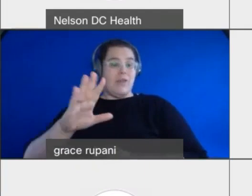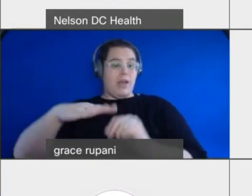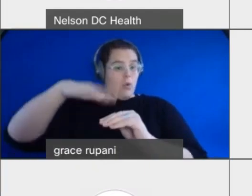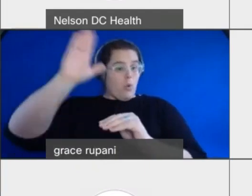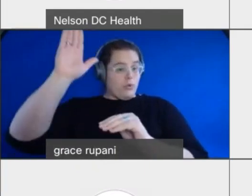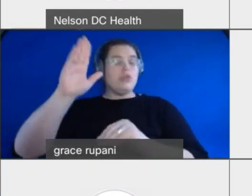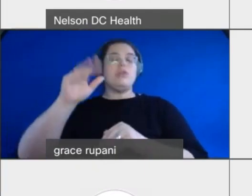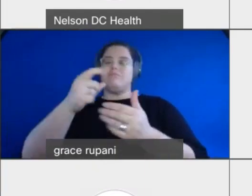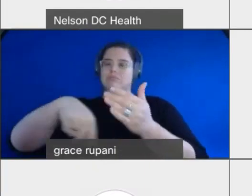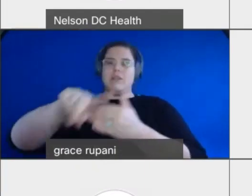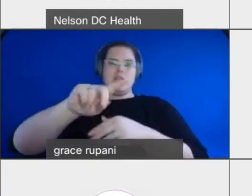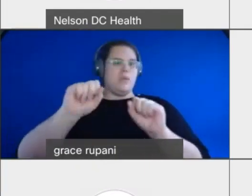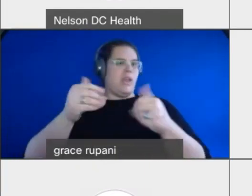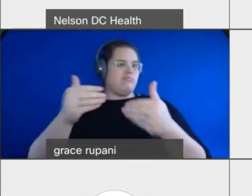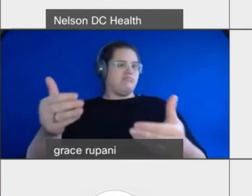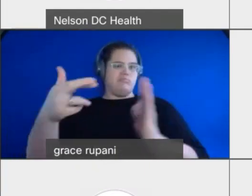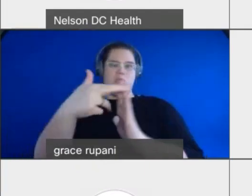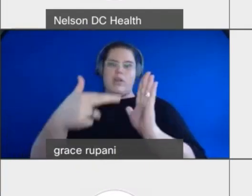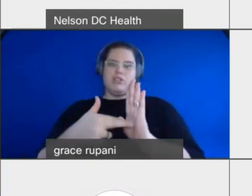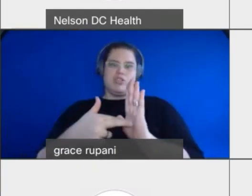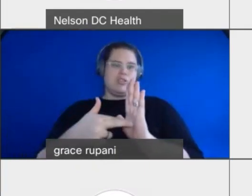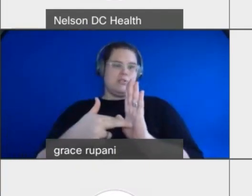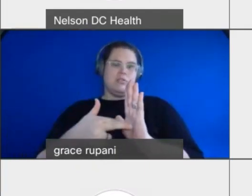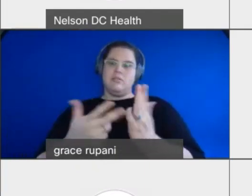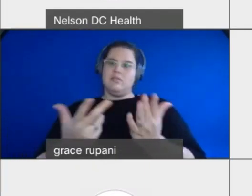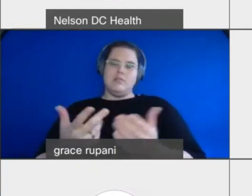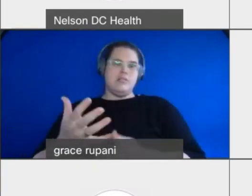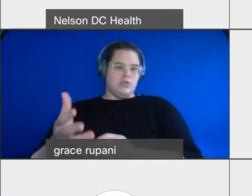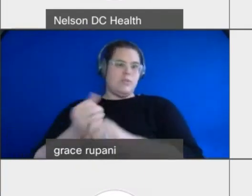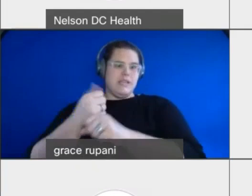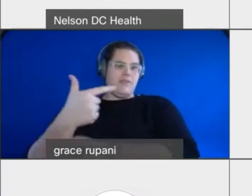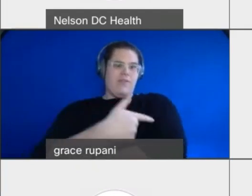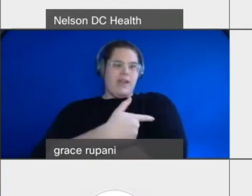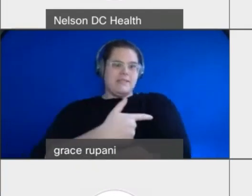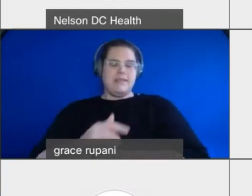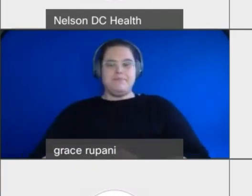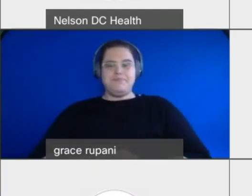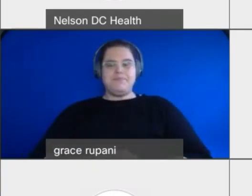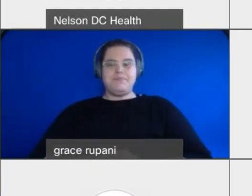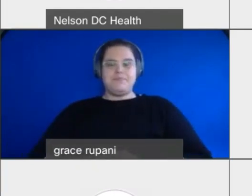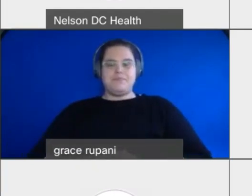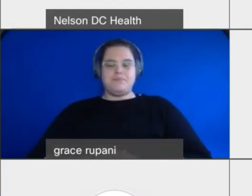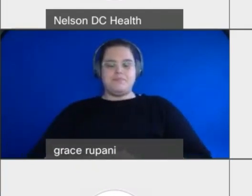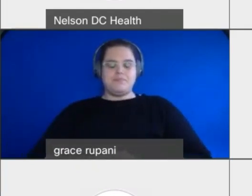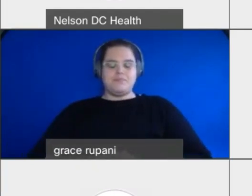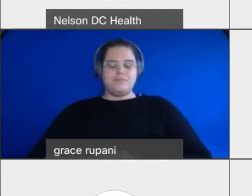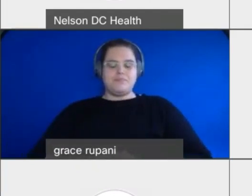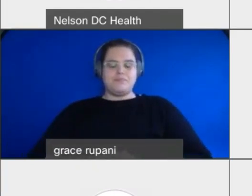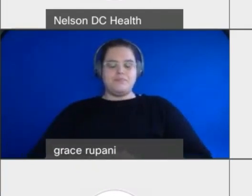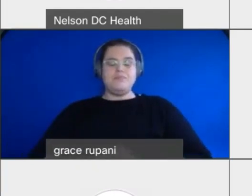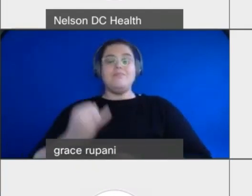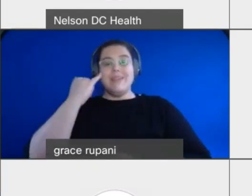get the vaccine. If they have underlying health conditions, that will be available for them by the end of,